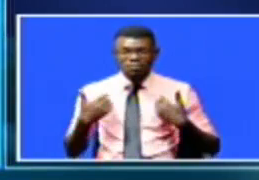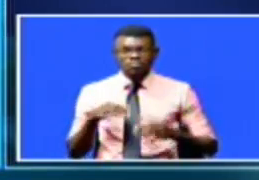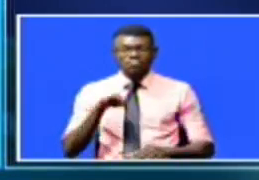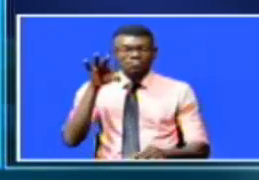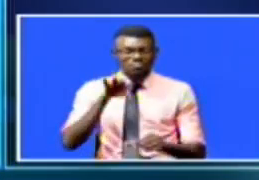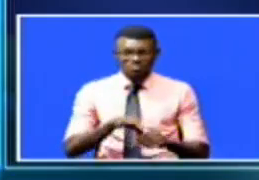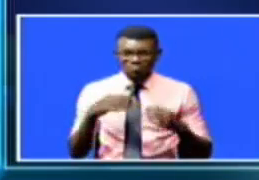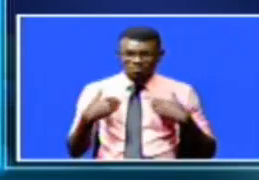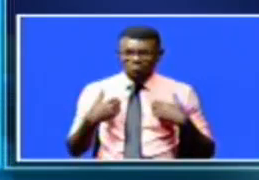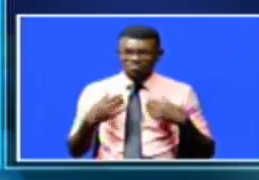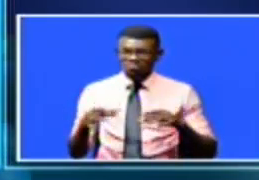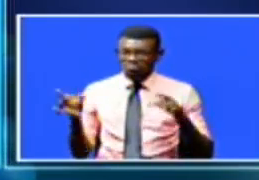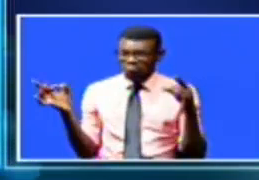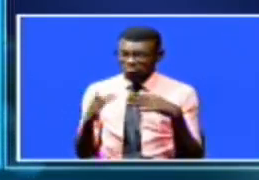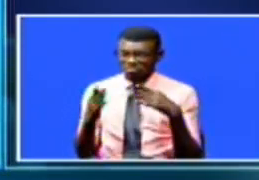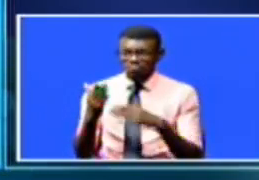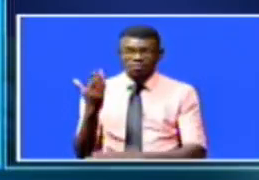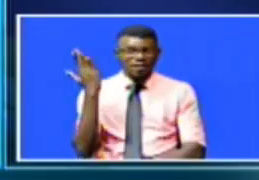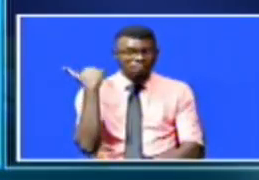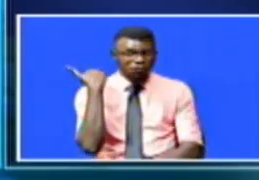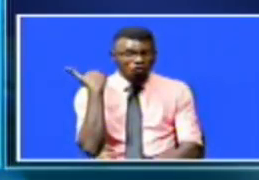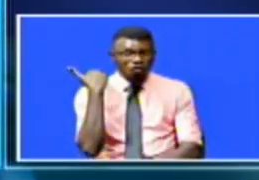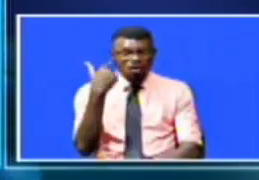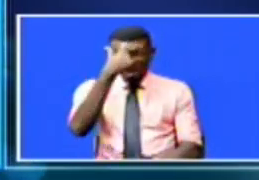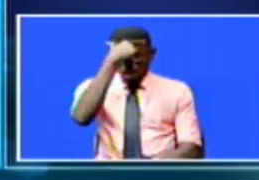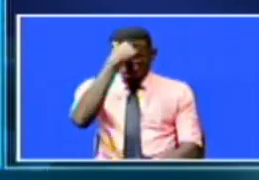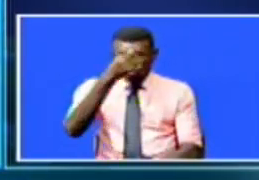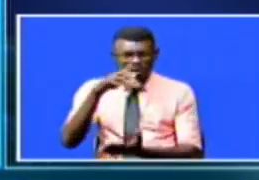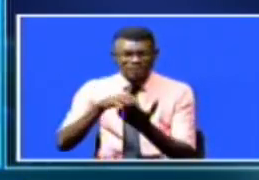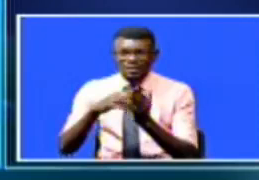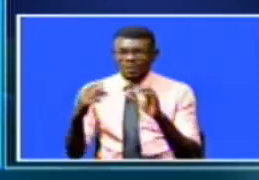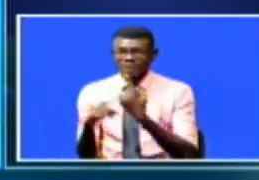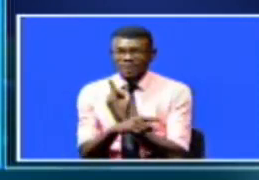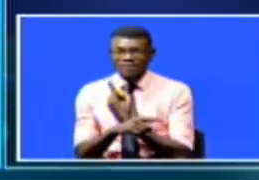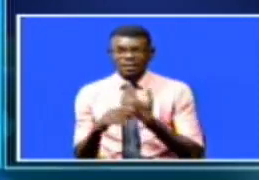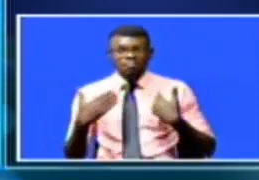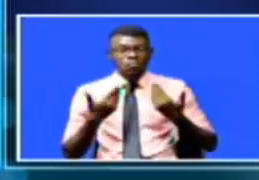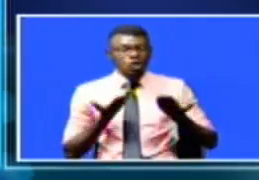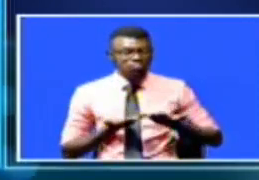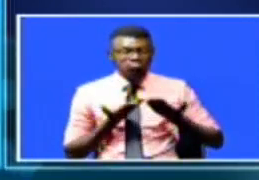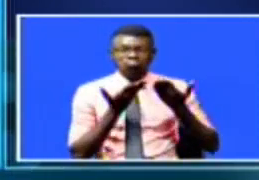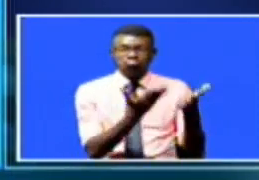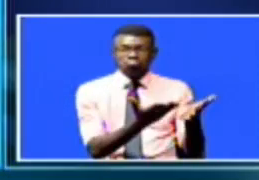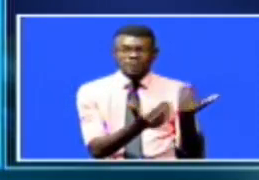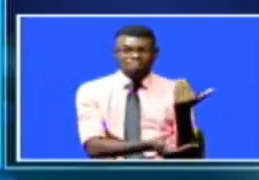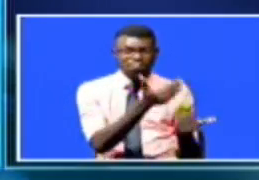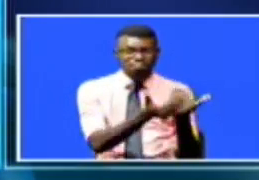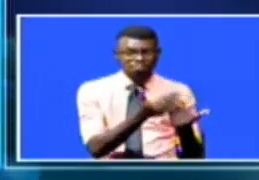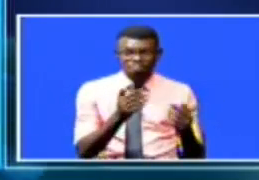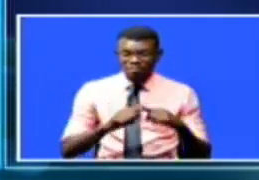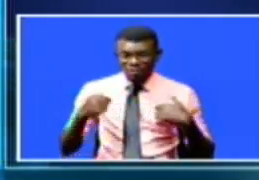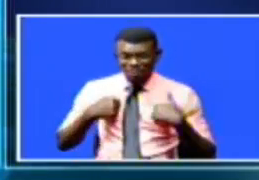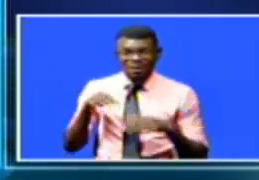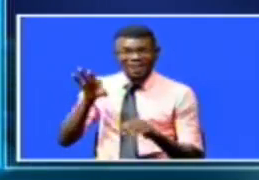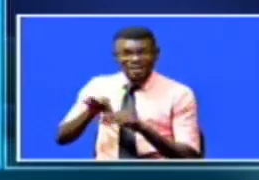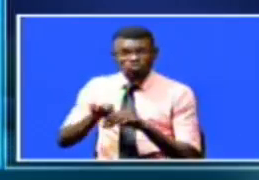it comes to the former minority leader, it is an opportunity that he's given. Mine is an election. There's no election